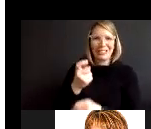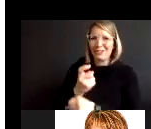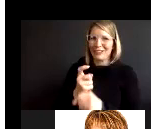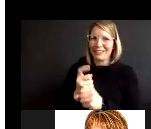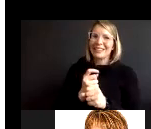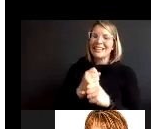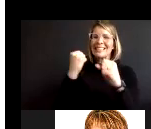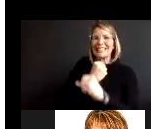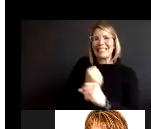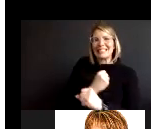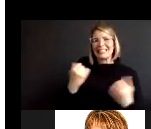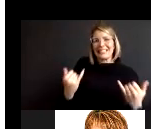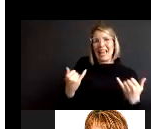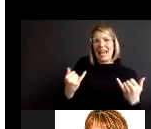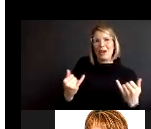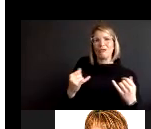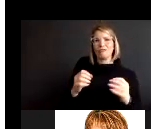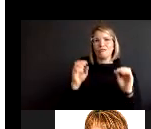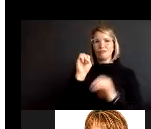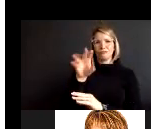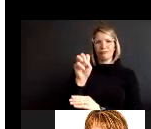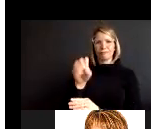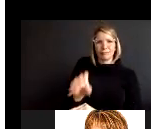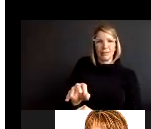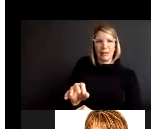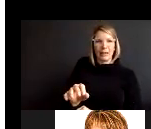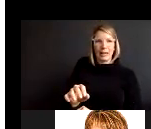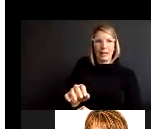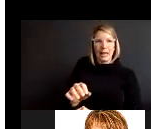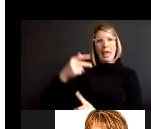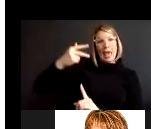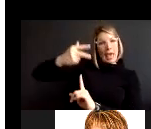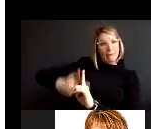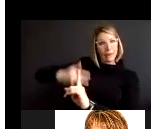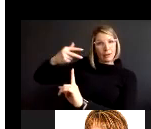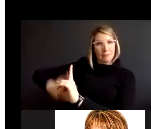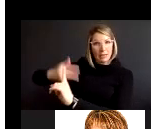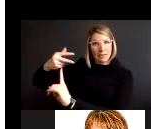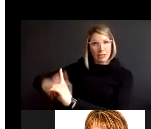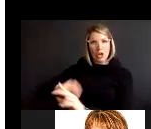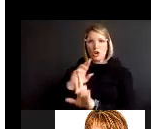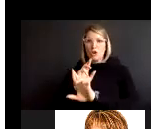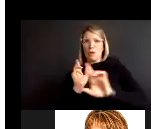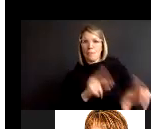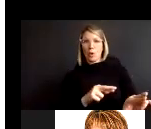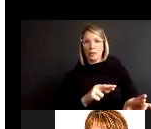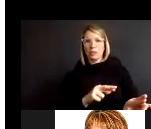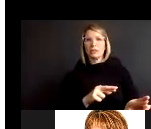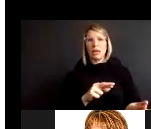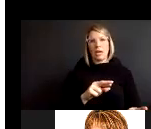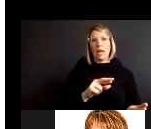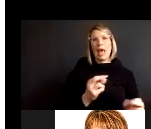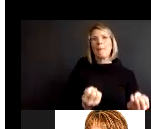So we do get about 90 reports every 3 months, and these come from throughout the province.